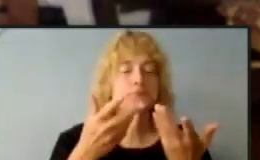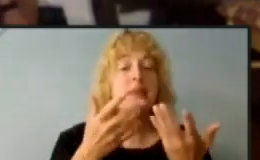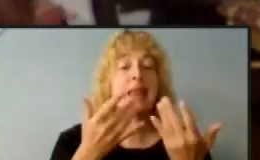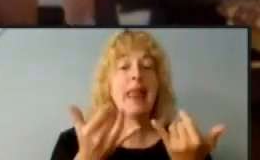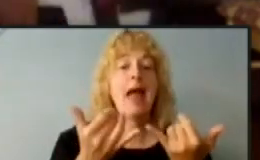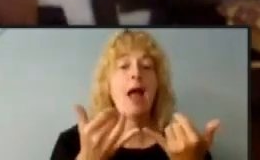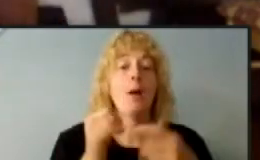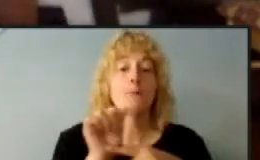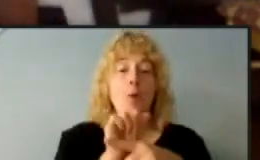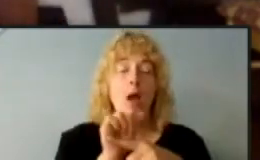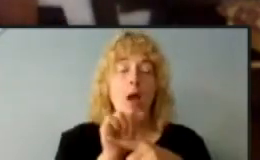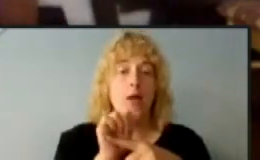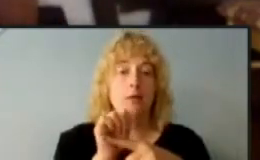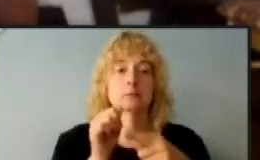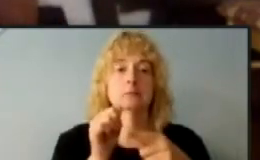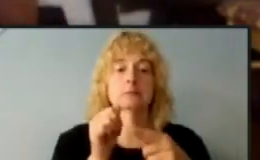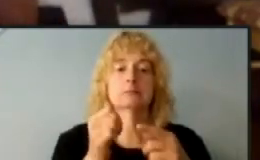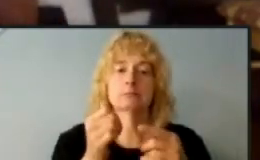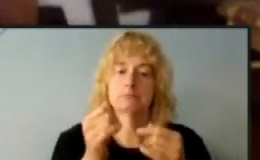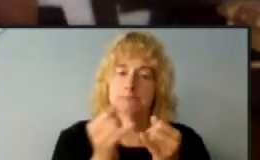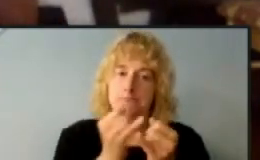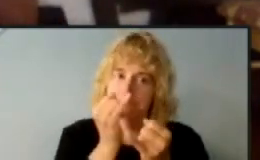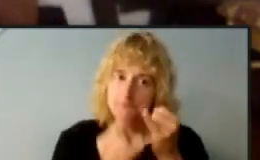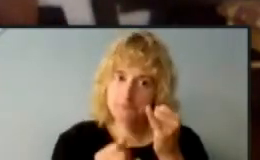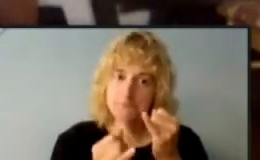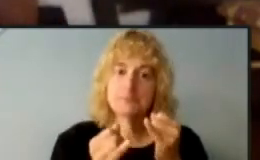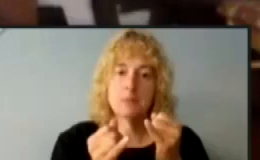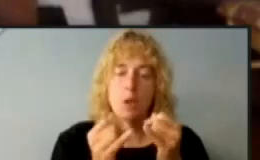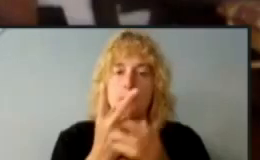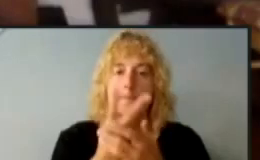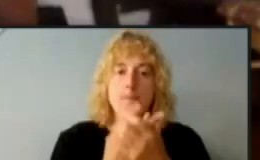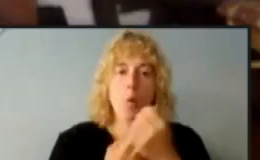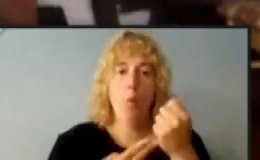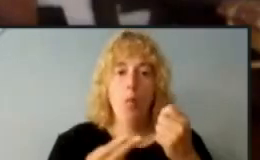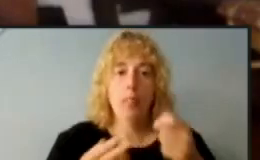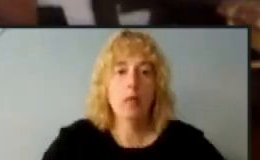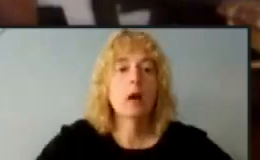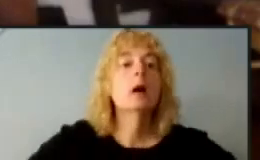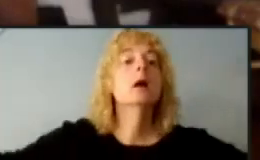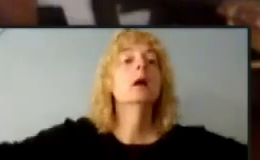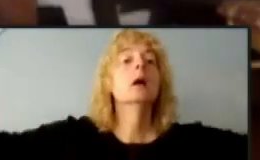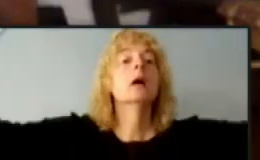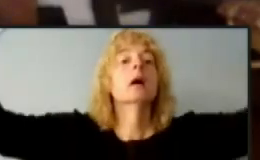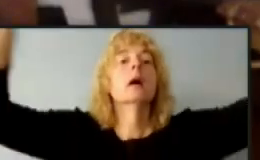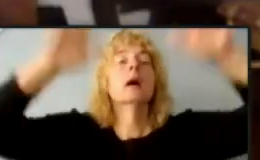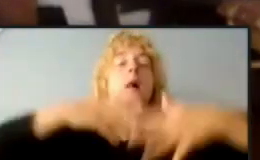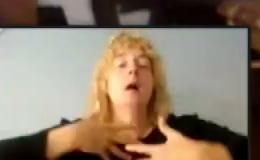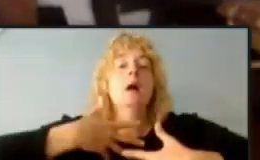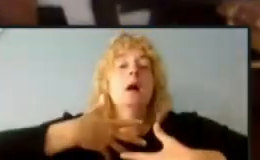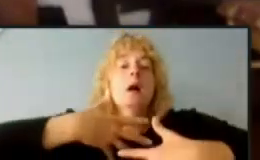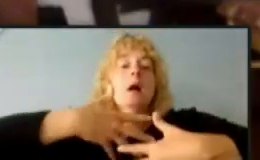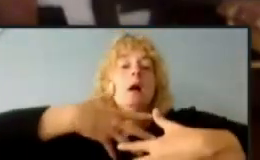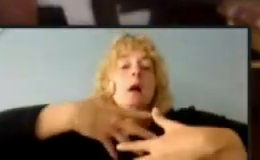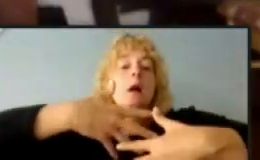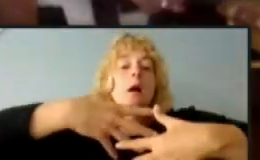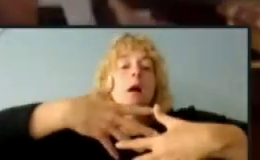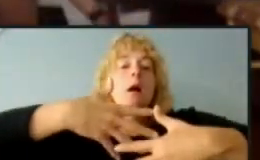close, inhale, both arms widen to the side. This time, exhale, open them